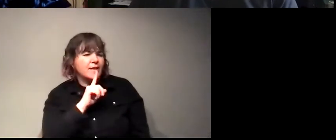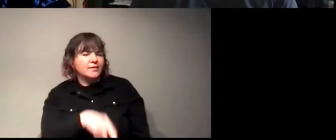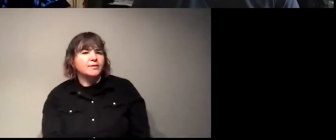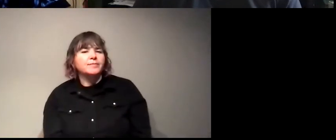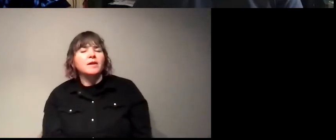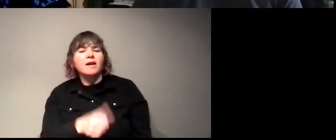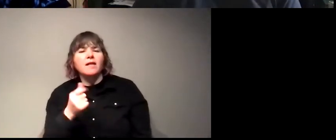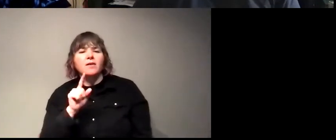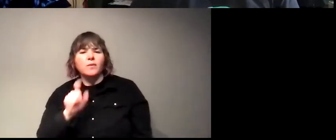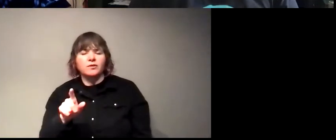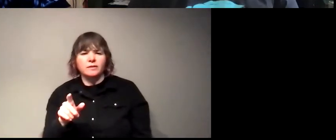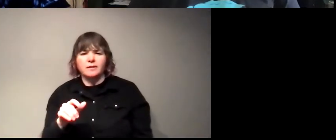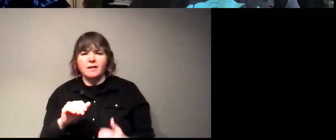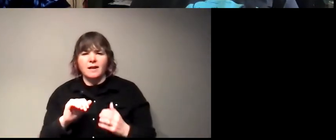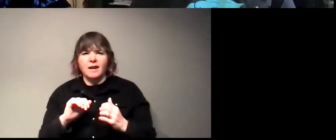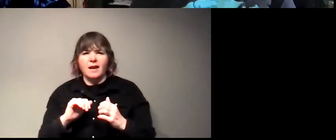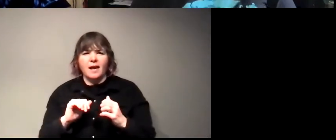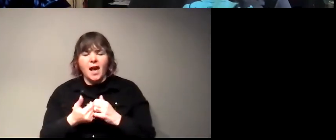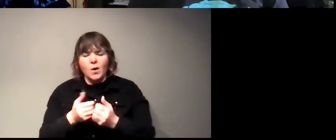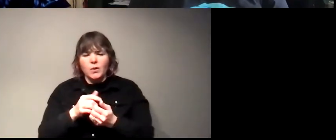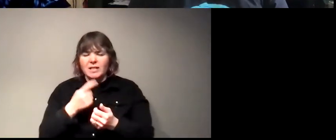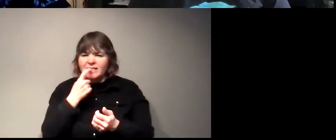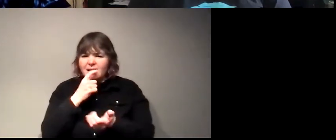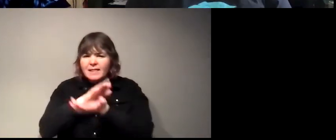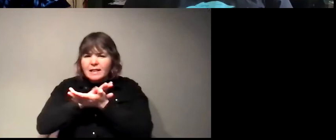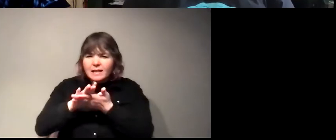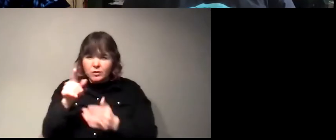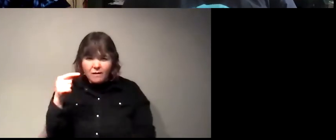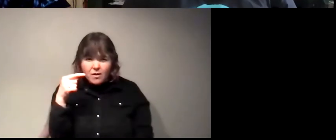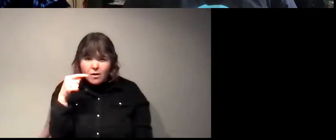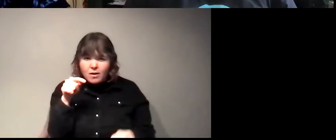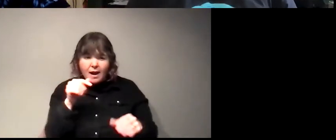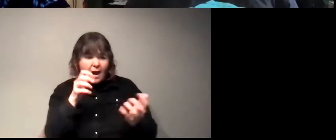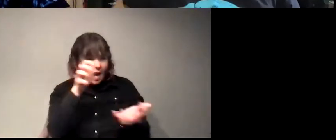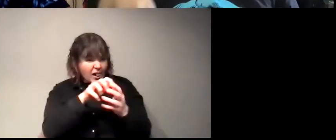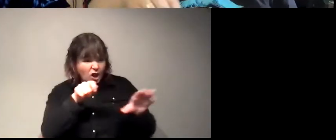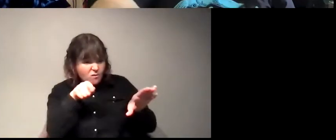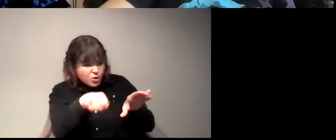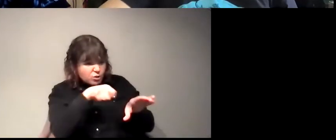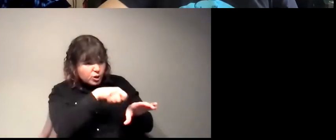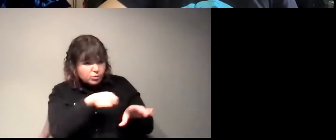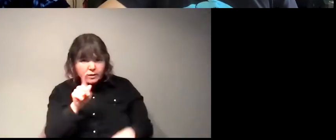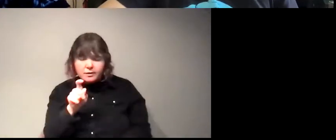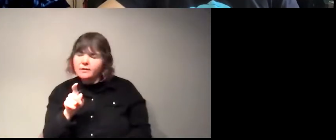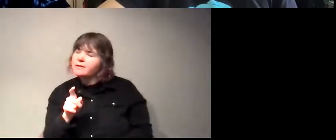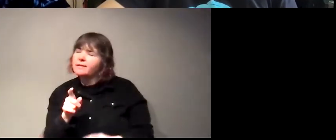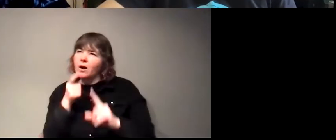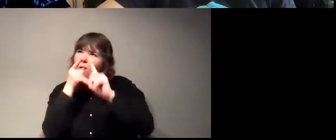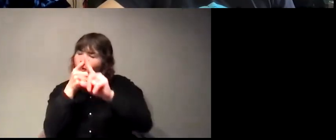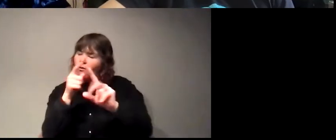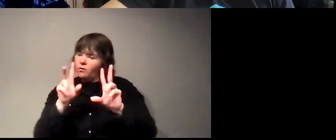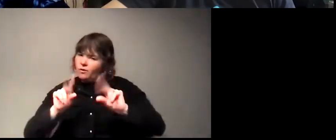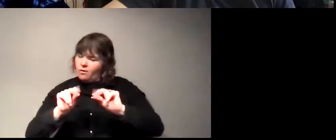Another question is, how do you keep their teeth clean? Like, do you ever have to brush an alligator's teeth? Ideally, no.